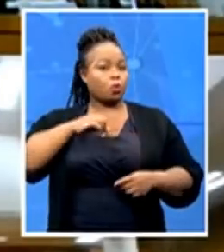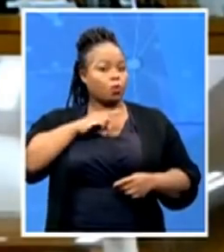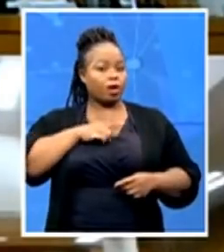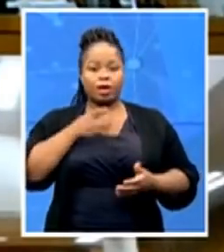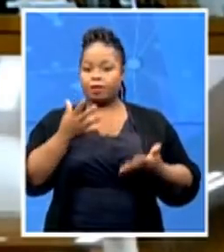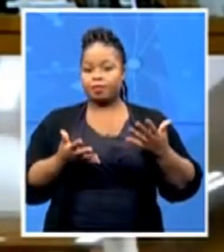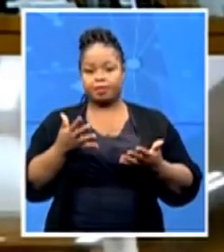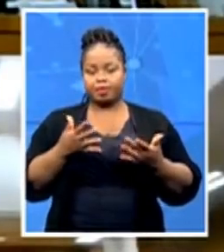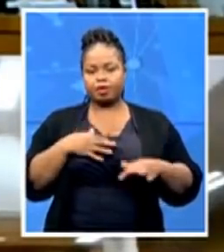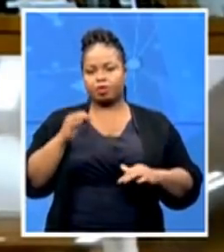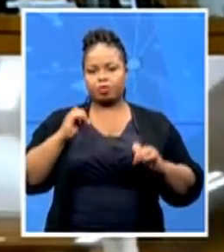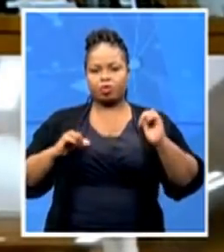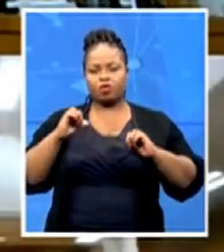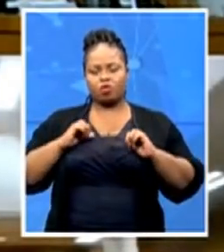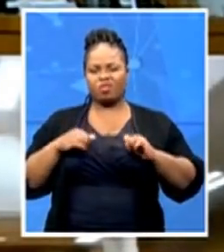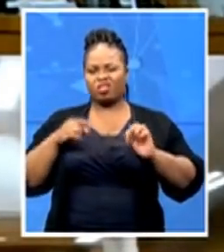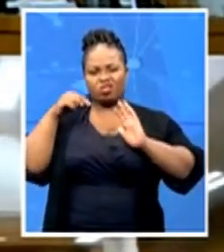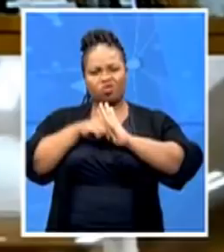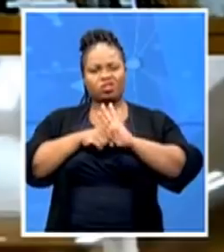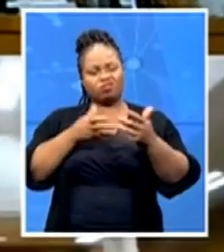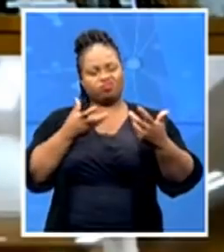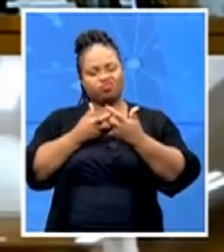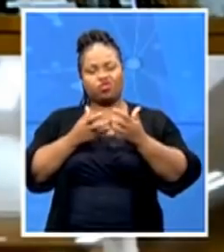of Rule 129R, or because it is